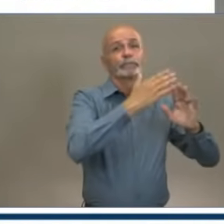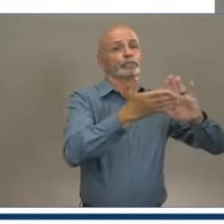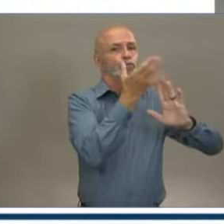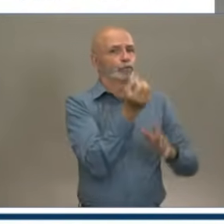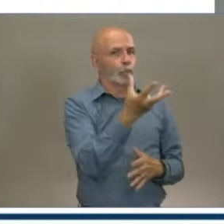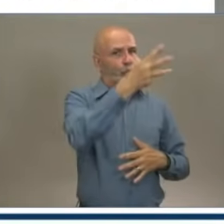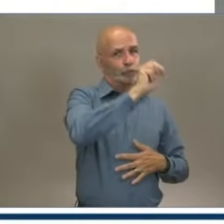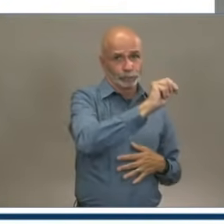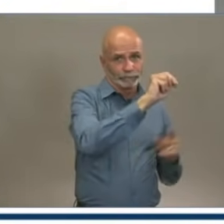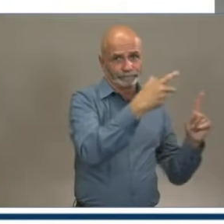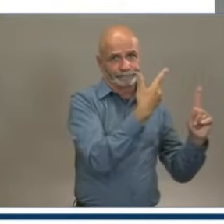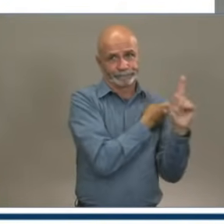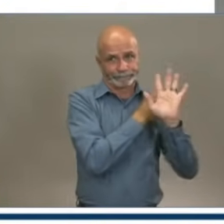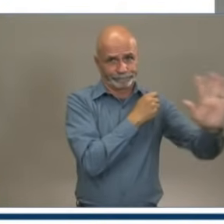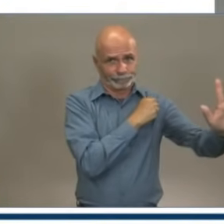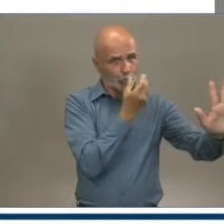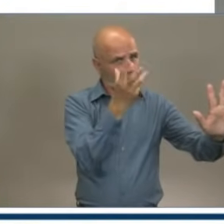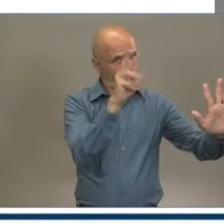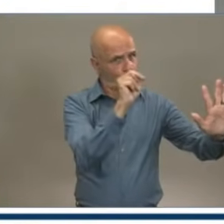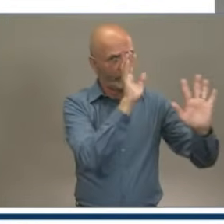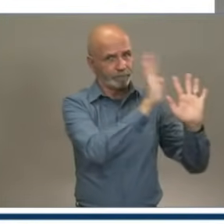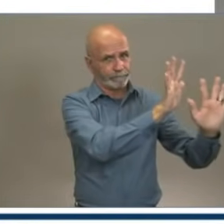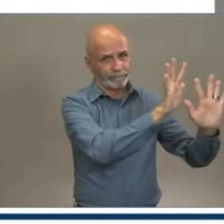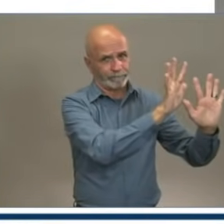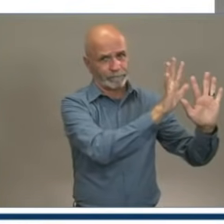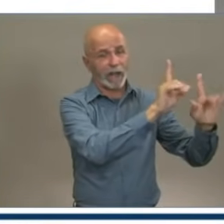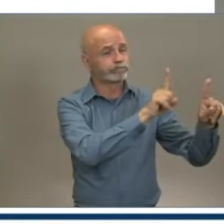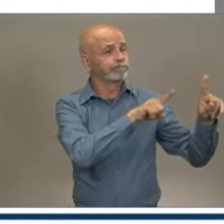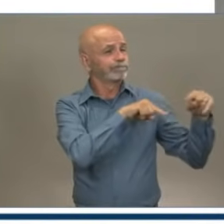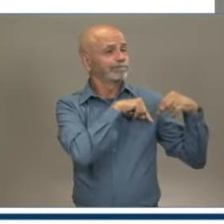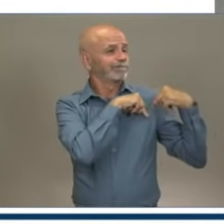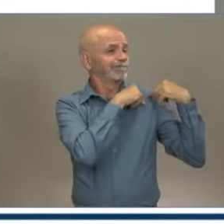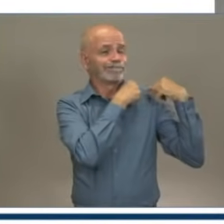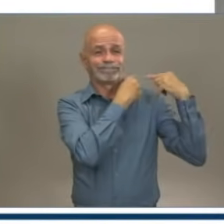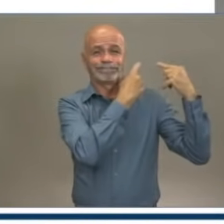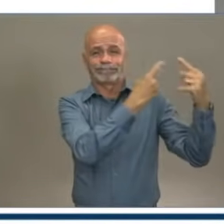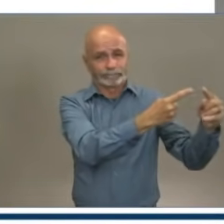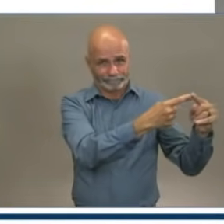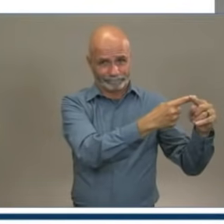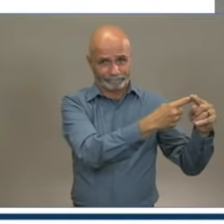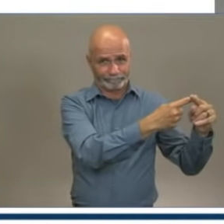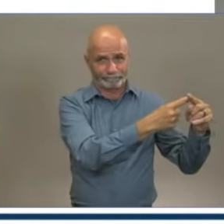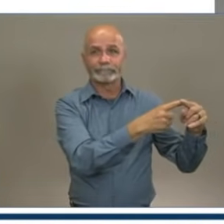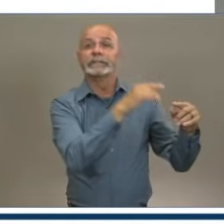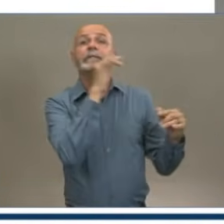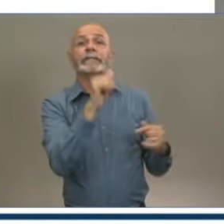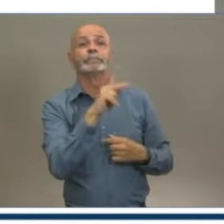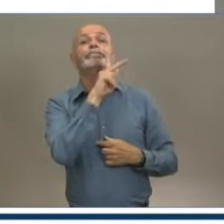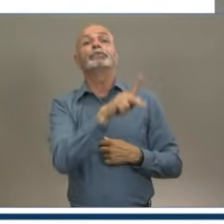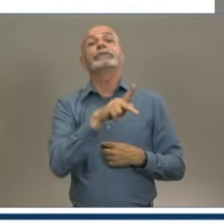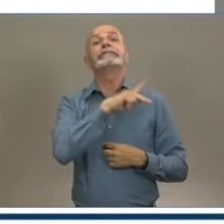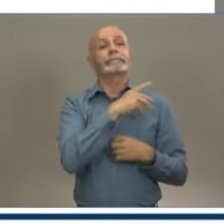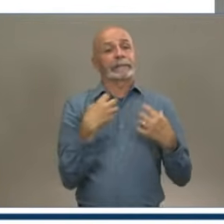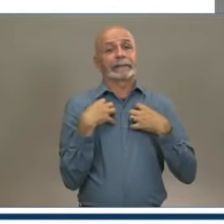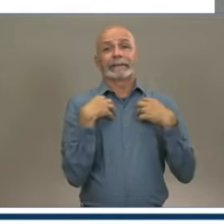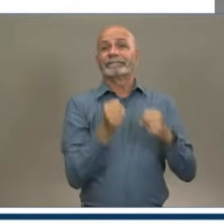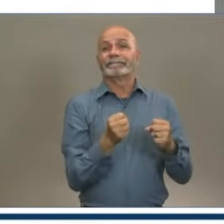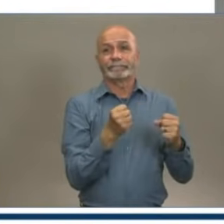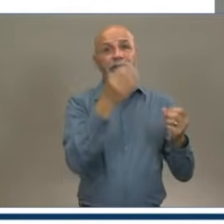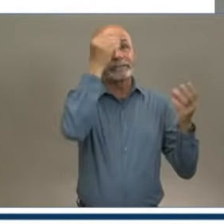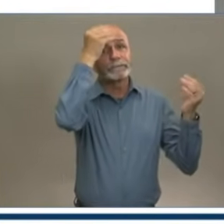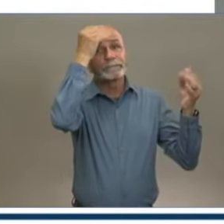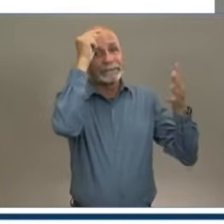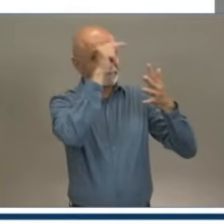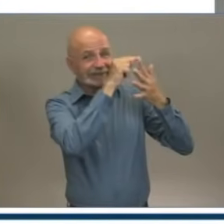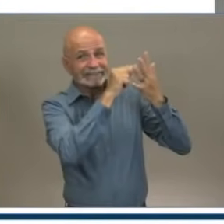doing that for the last few months. It's personal health information, so we needed to go through some steps around privacy